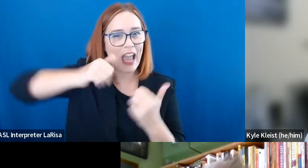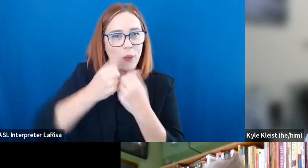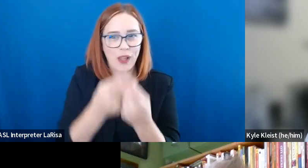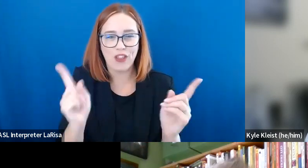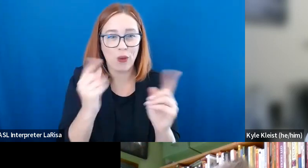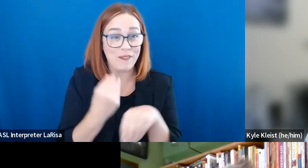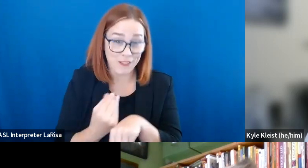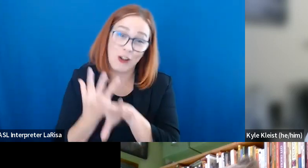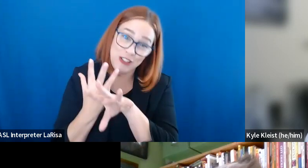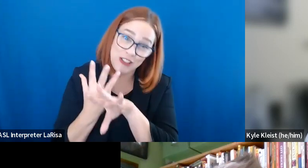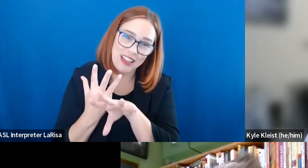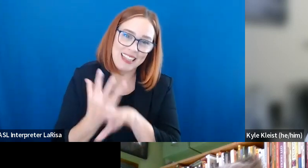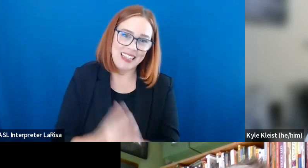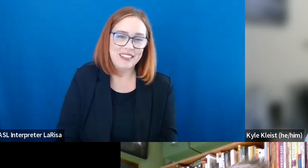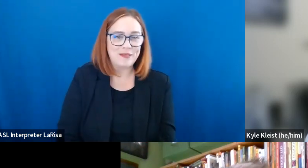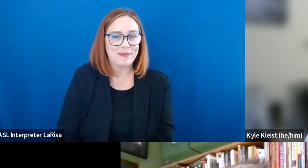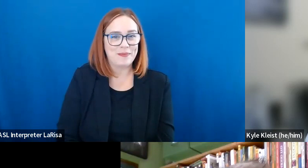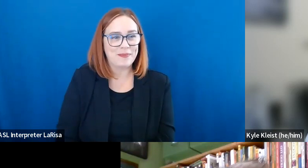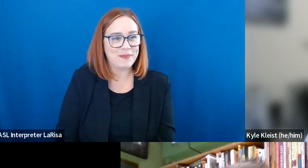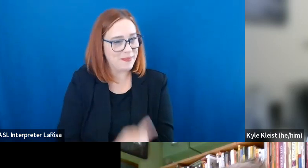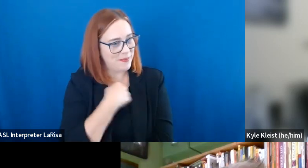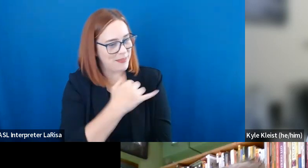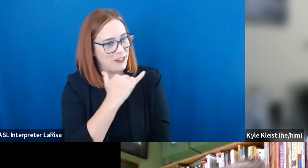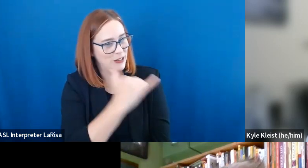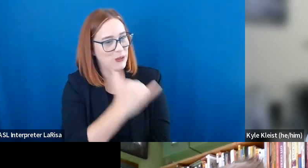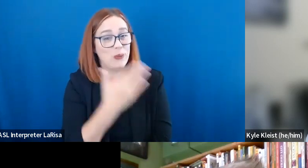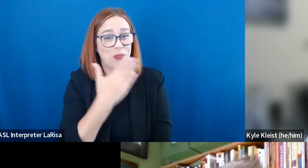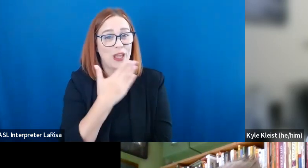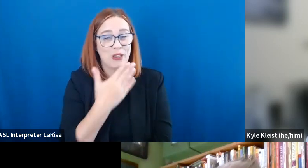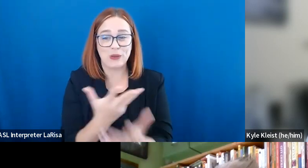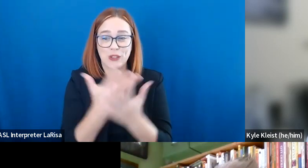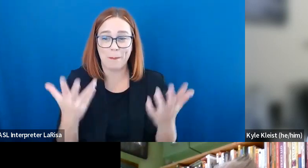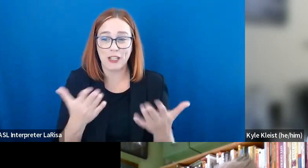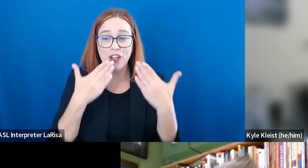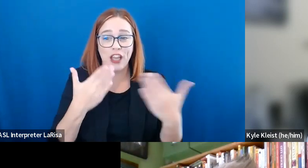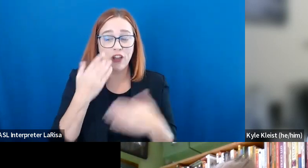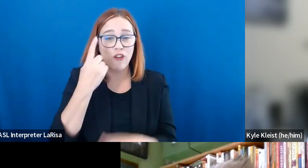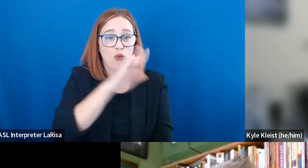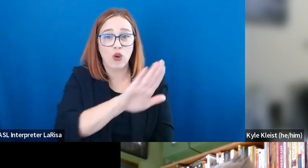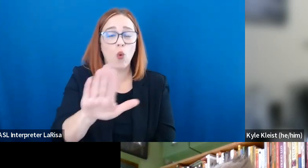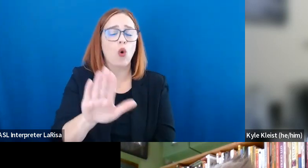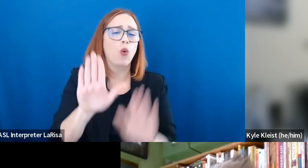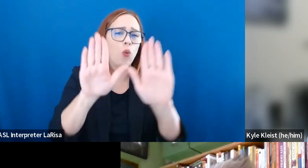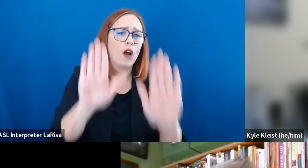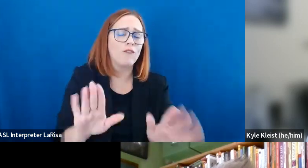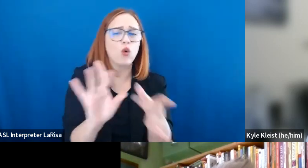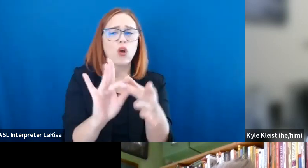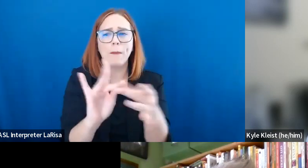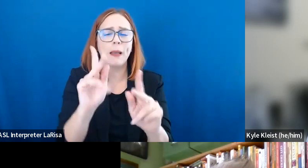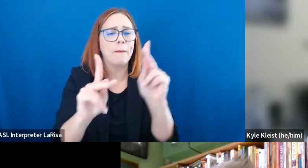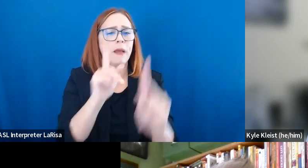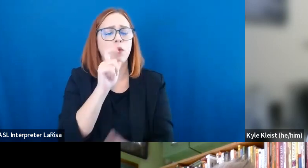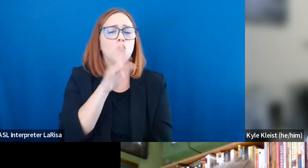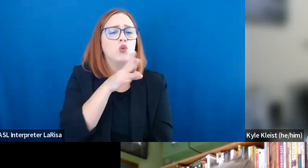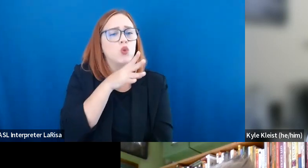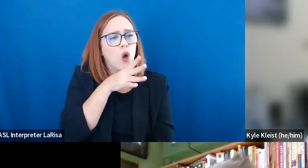is. I second that, Linda. Thank you so much. And thanks for all the wonderful comments and those that spoke up and really shared